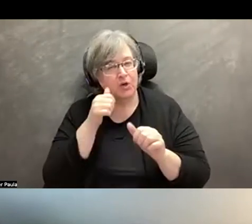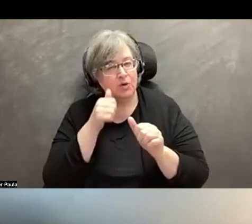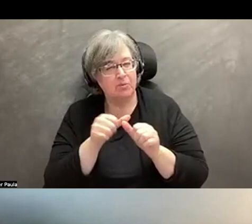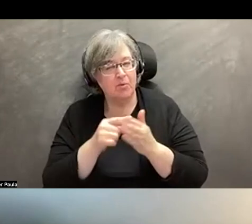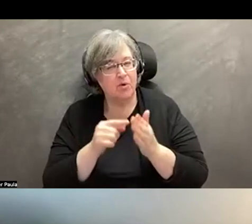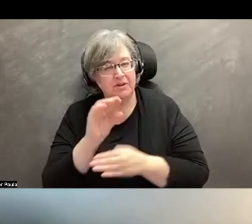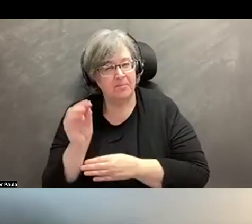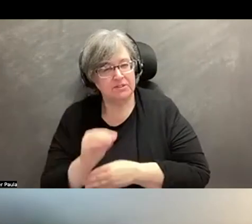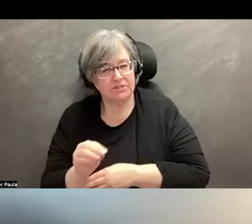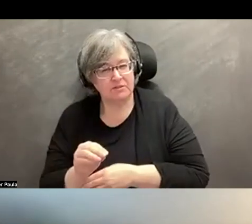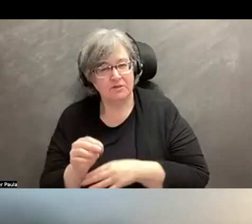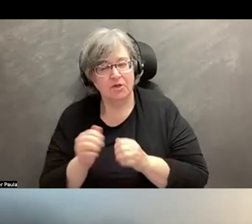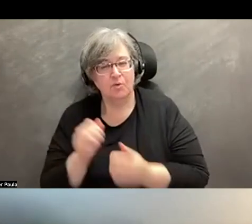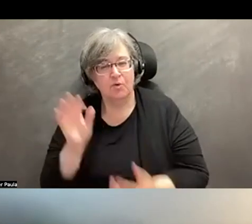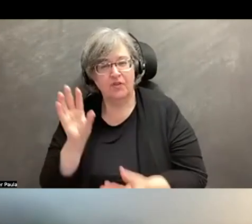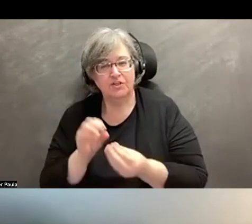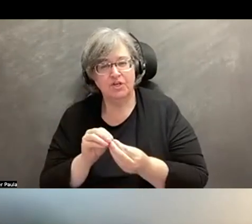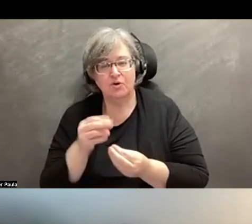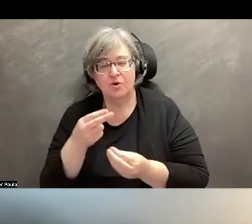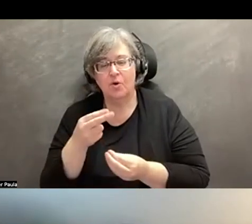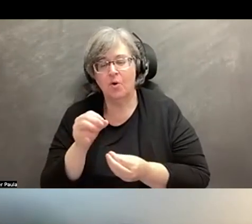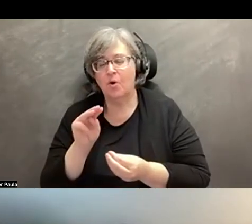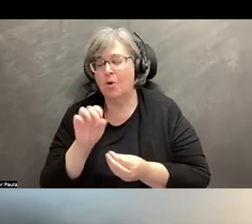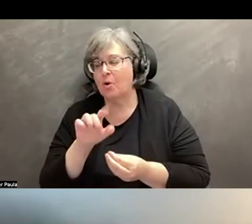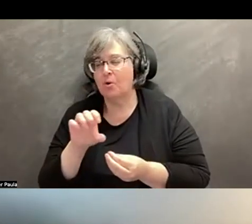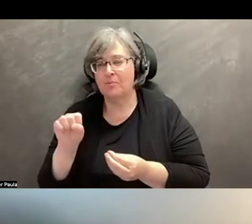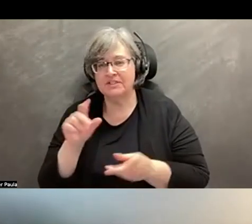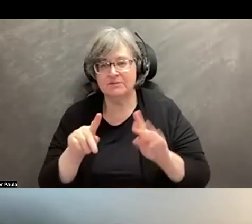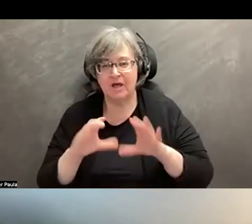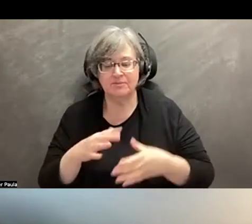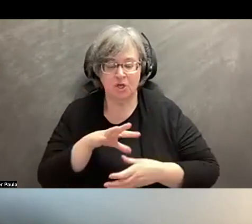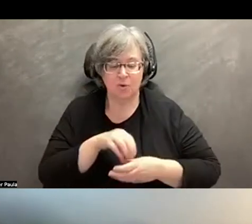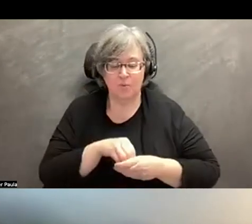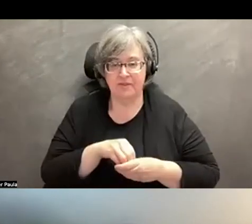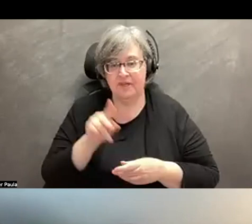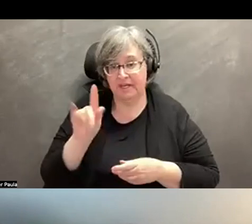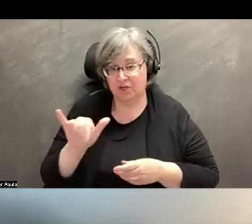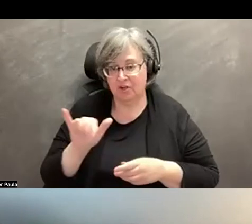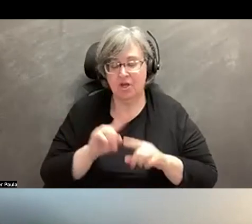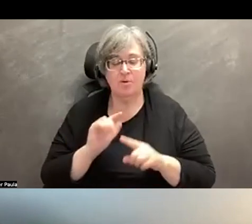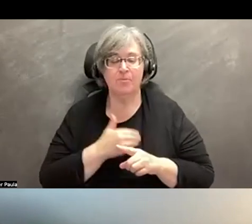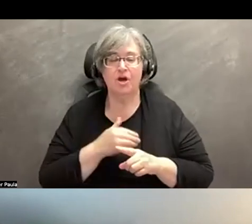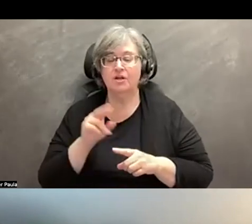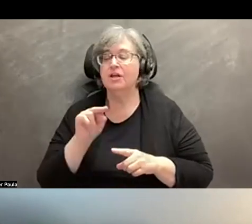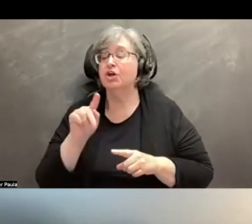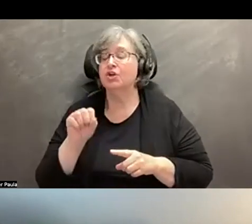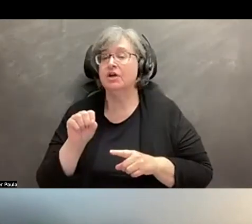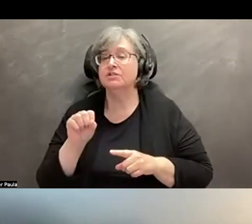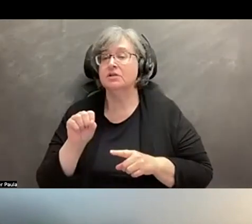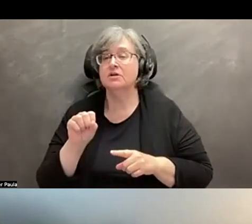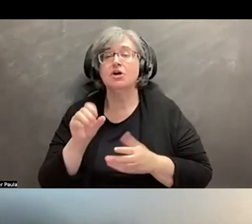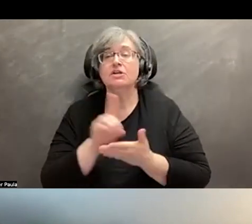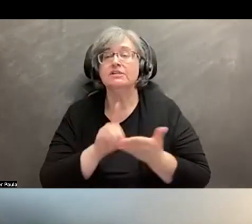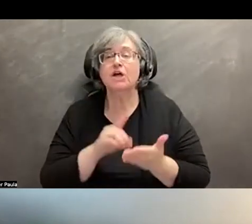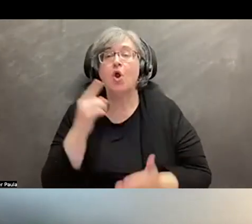percentage of that was with the total homeless population within Kentucky, but our units are designed only for survivors.